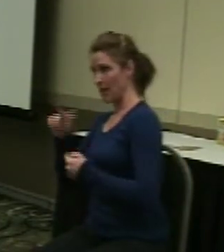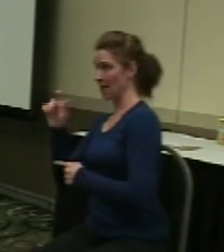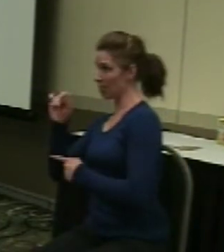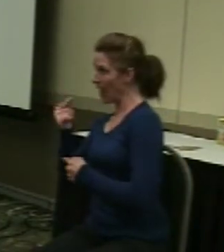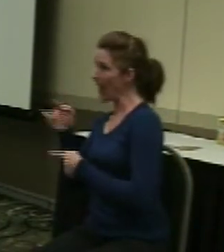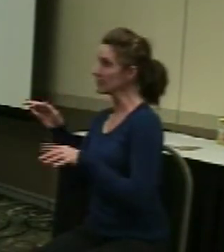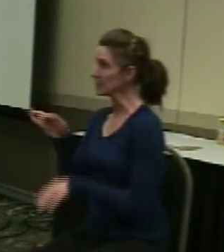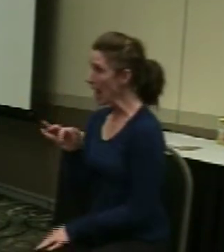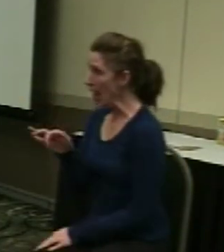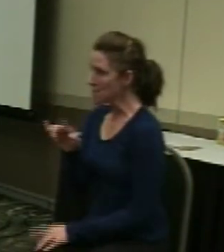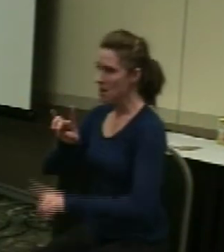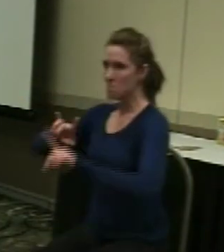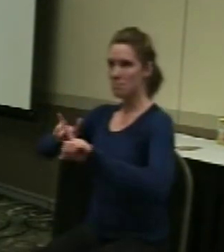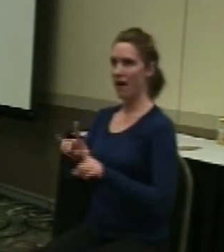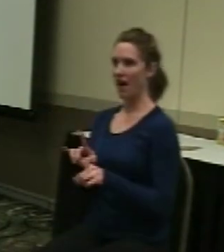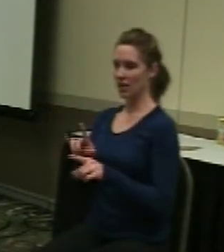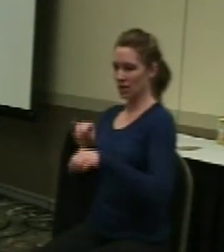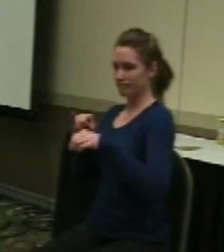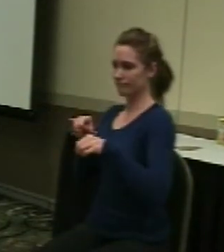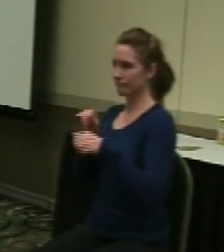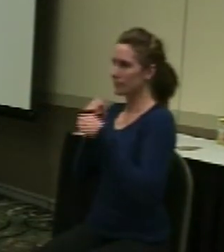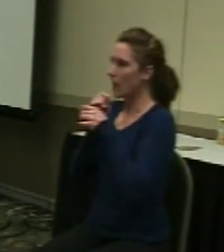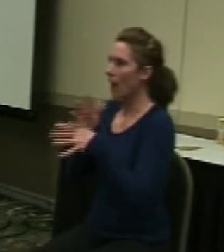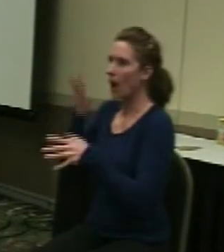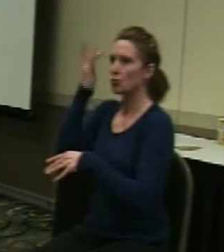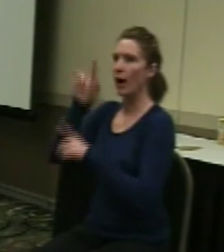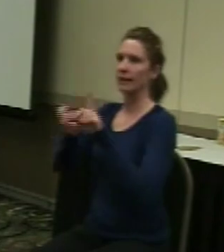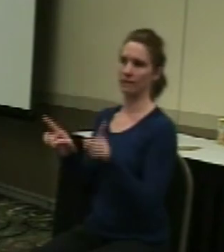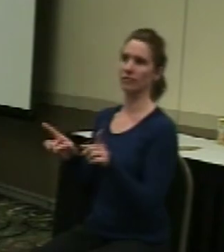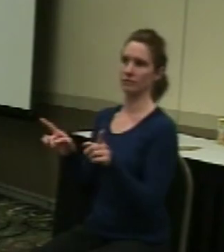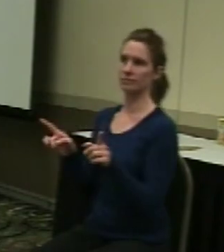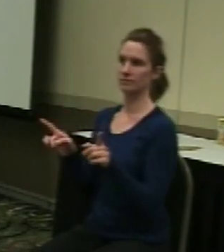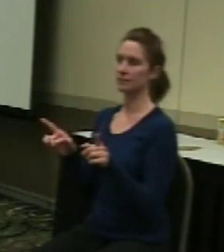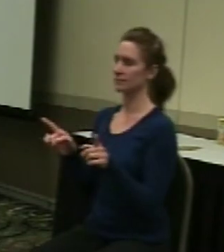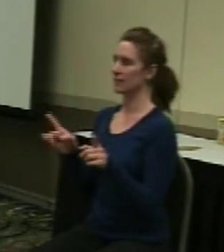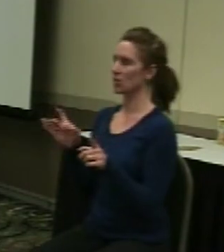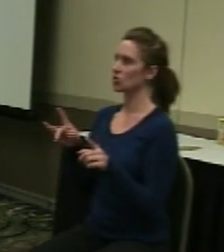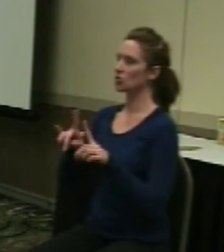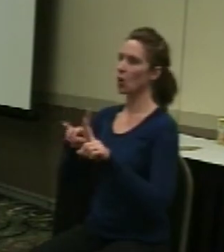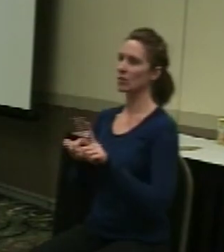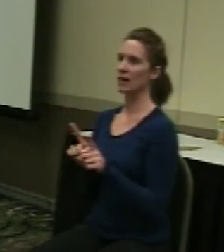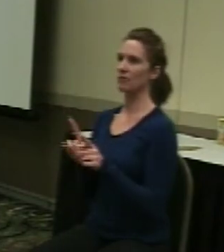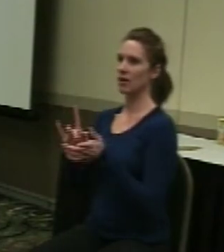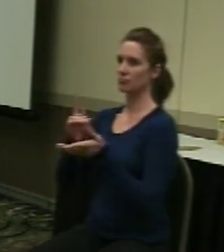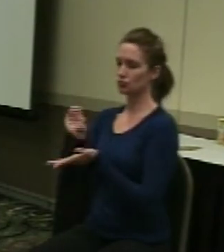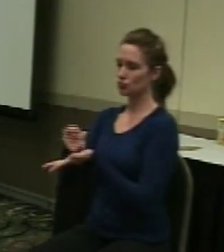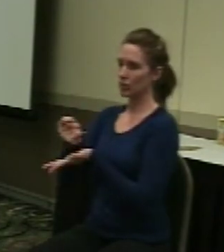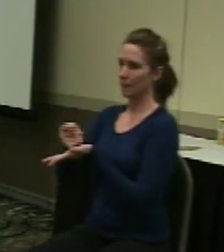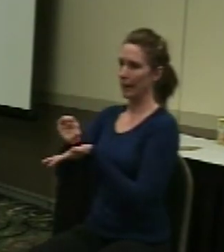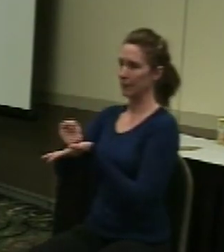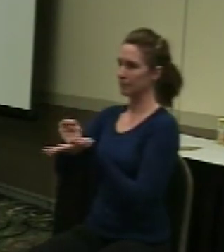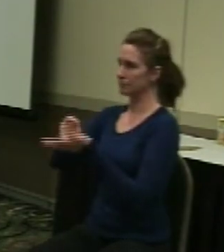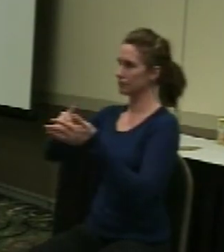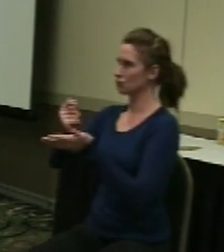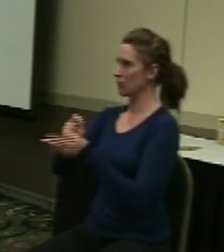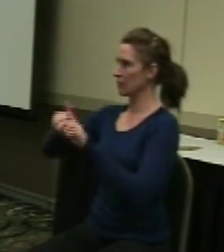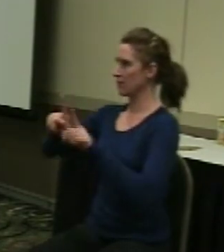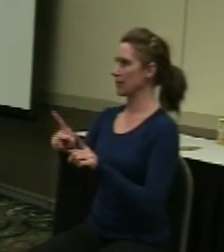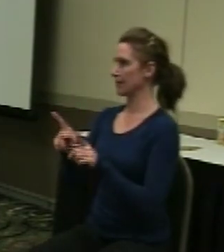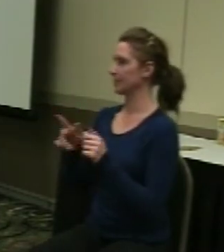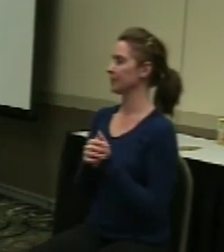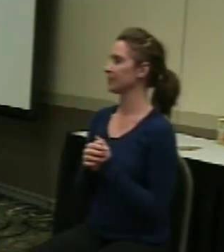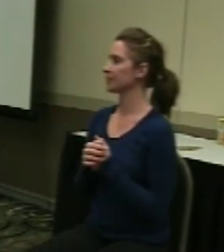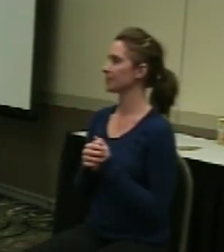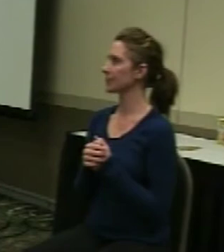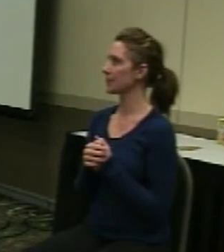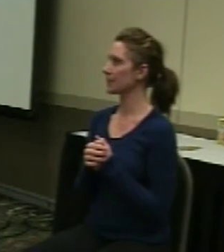deeper, it's not from the same, source. And you do a different intervention for one than you might for another one. So,